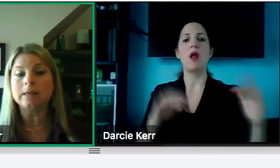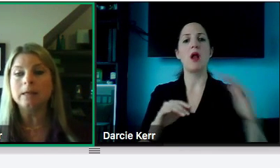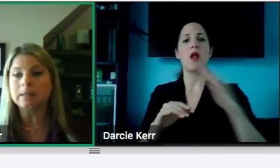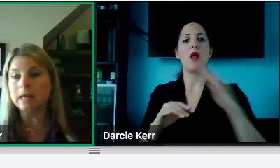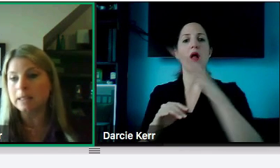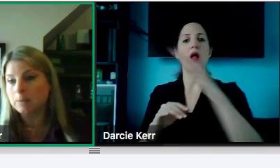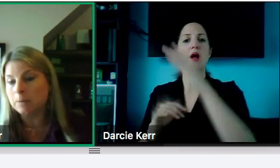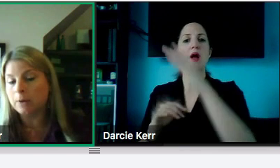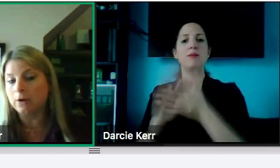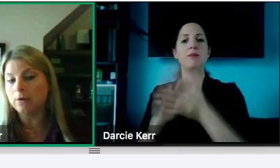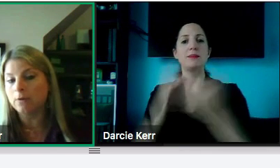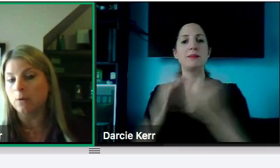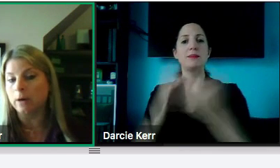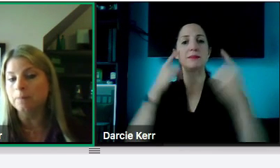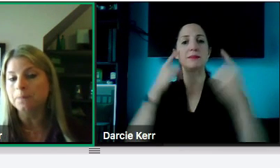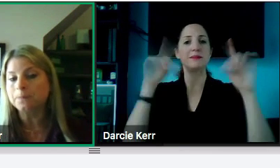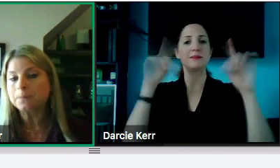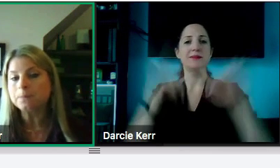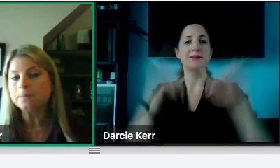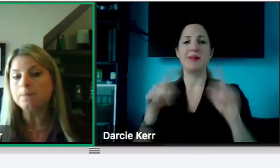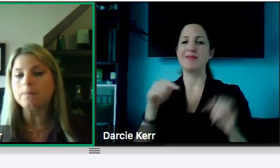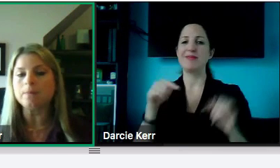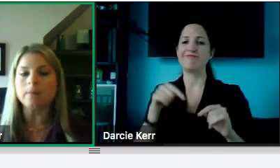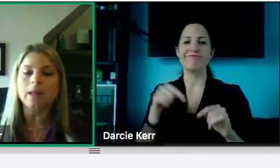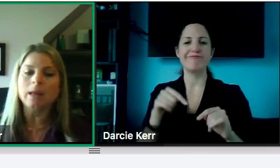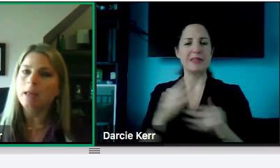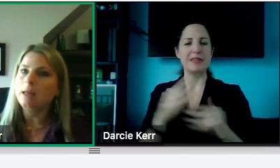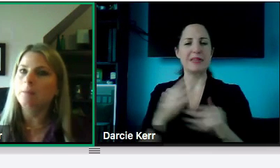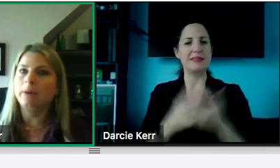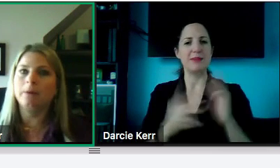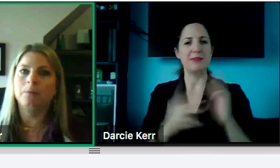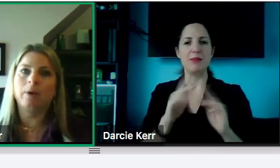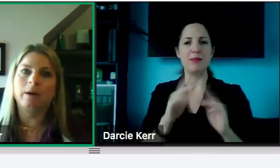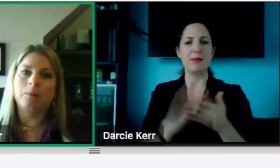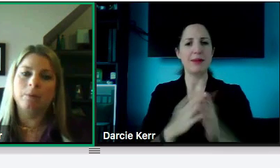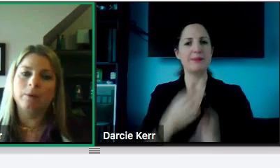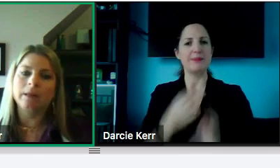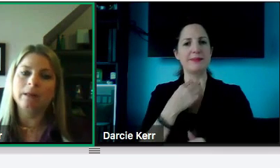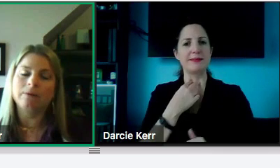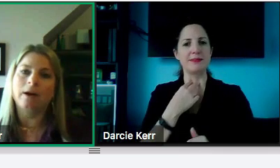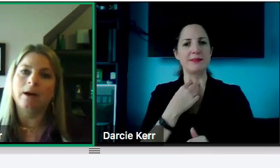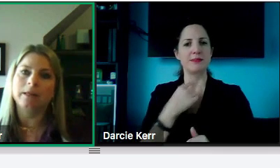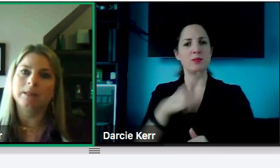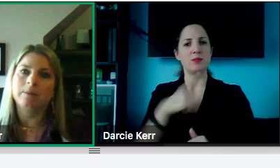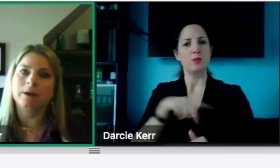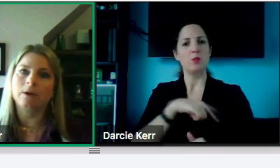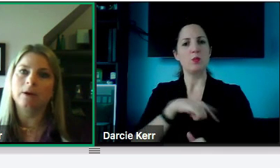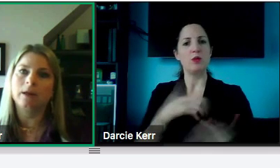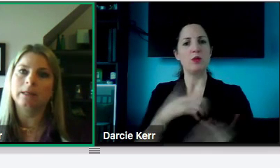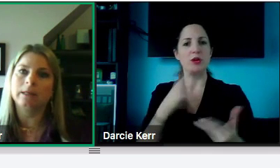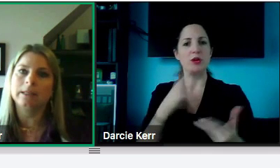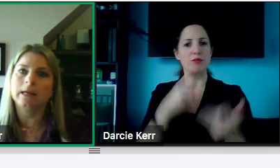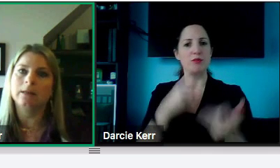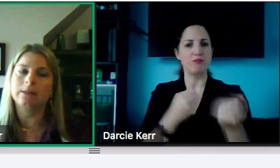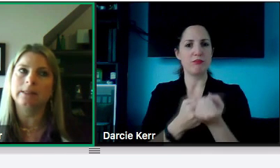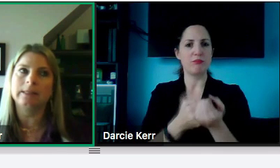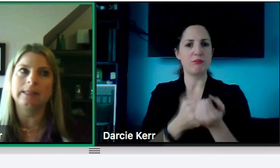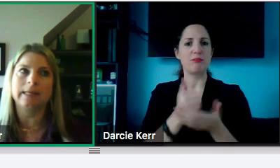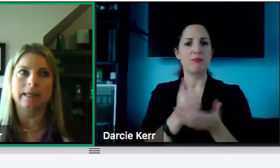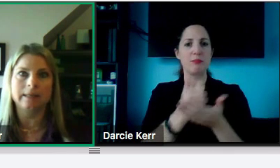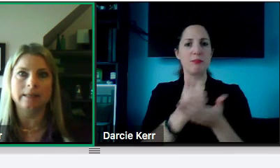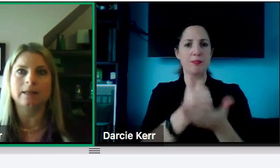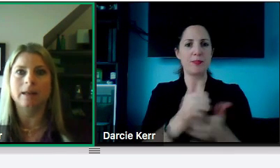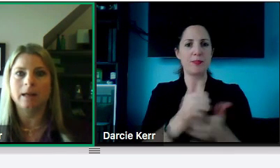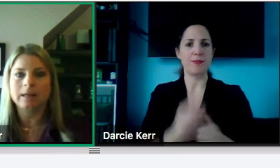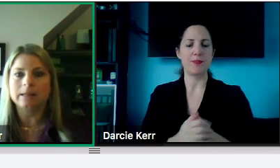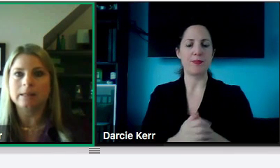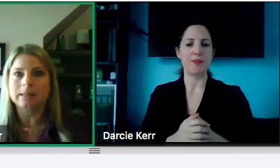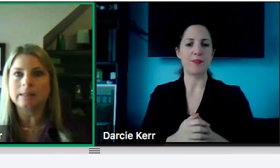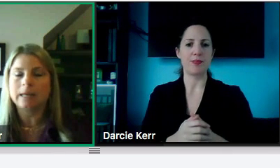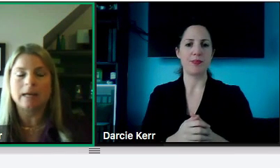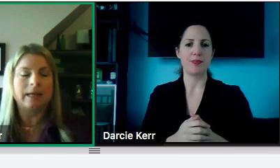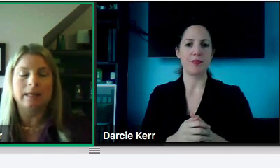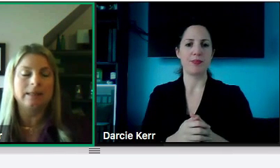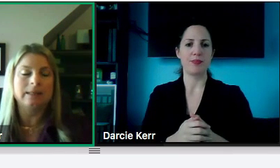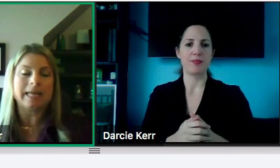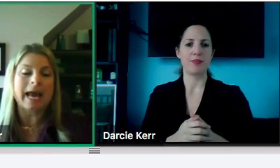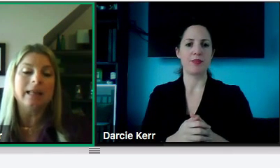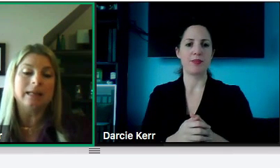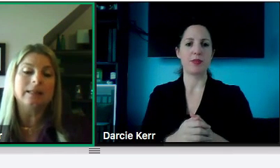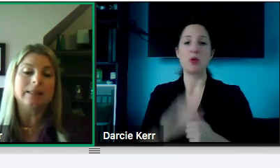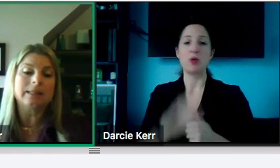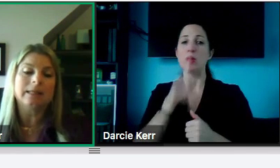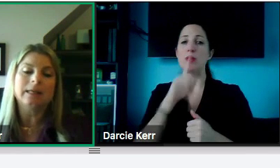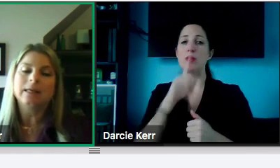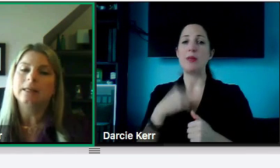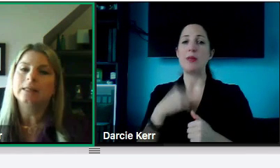cases. That's what we're here for. But what we really find among our clientele is these hidden clients,